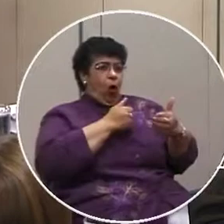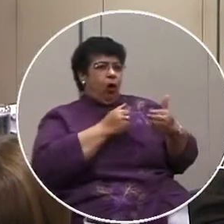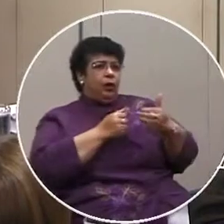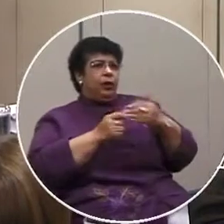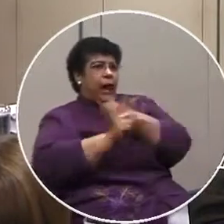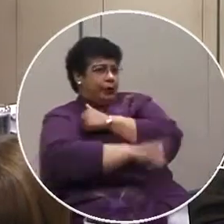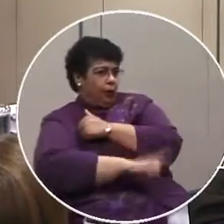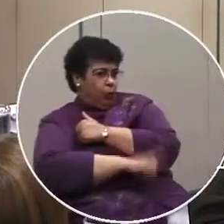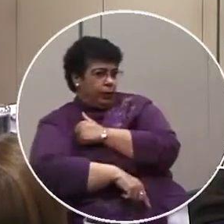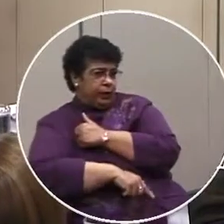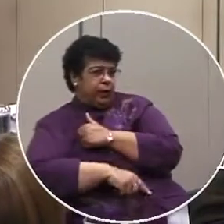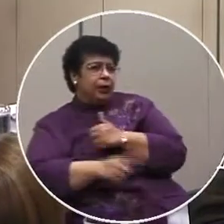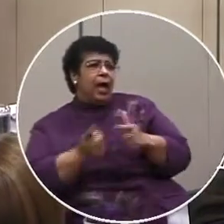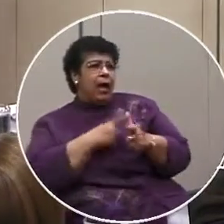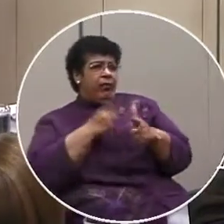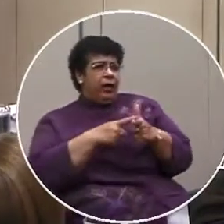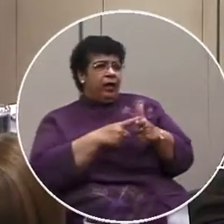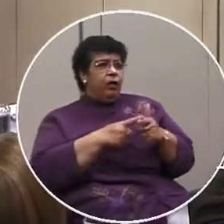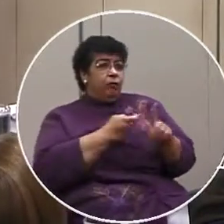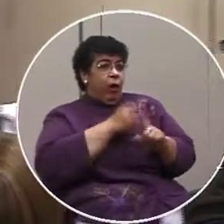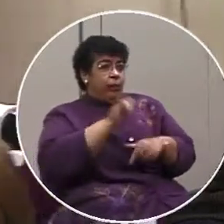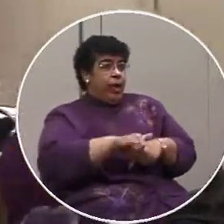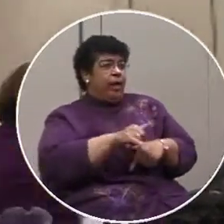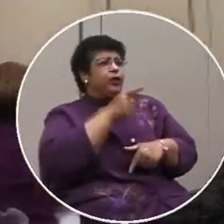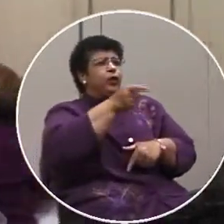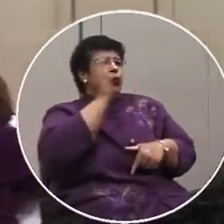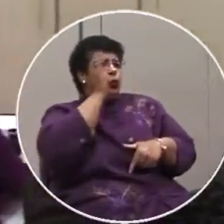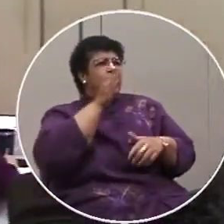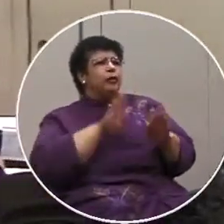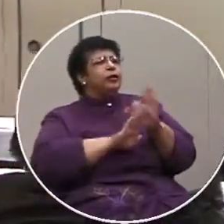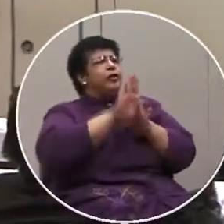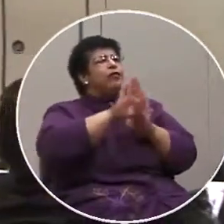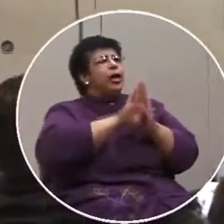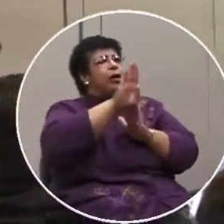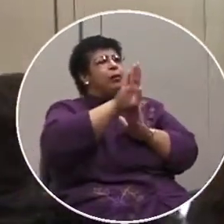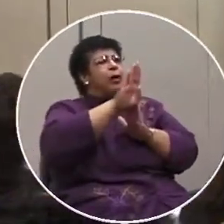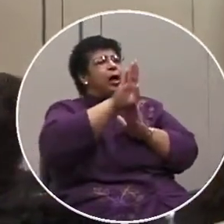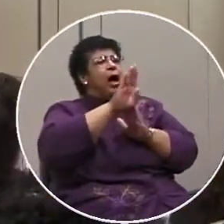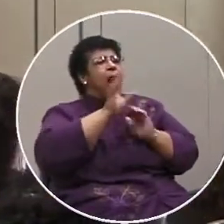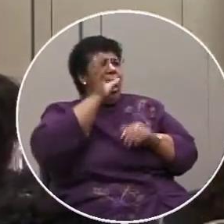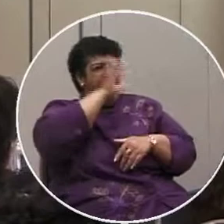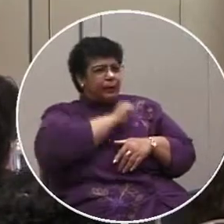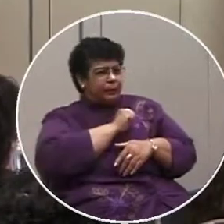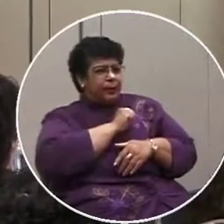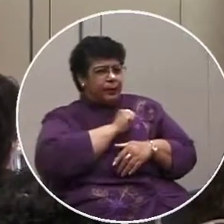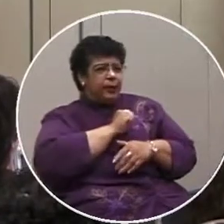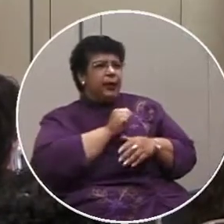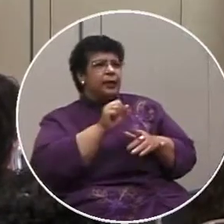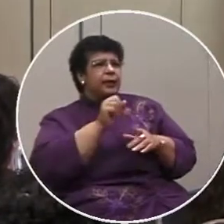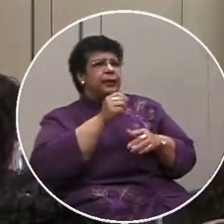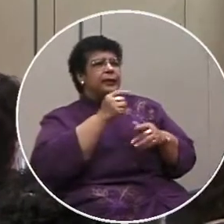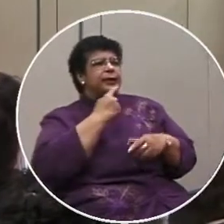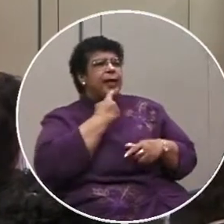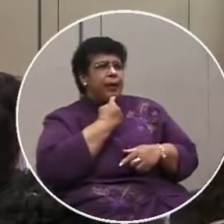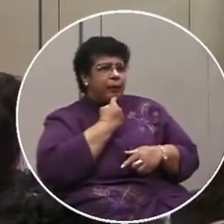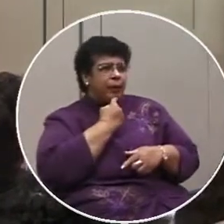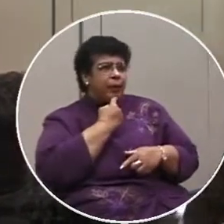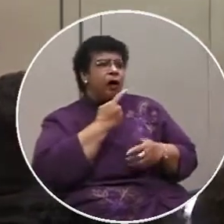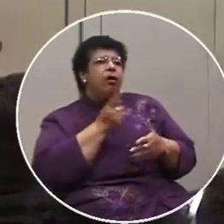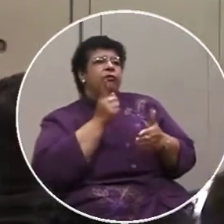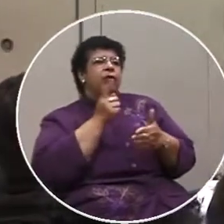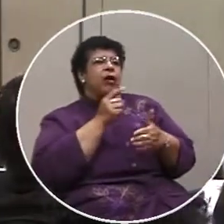follows after. And from that, you're going to develop a hypothesis statement or a best guess as to the